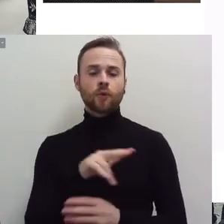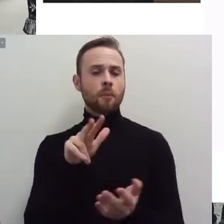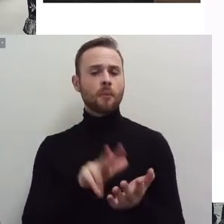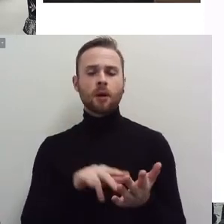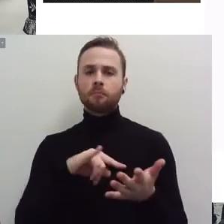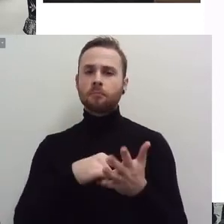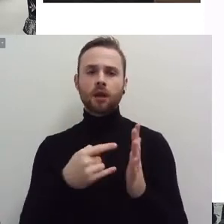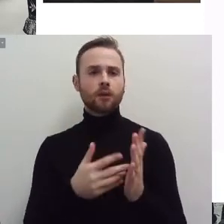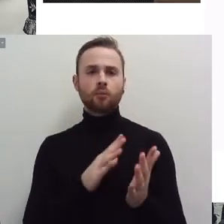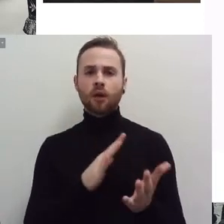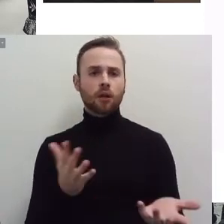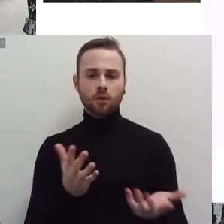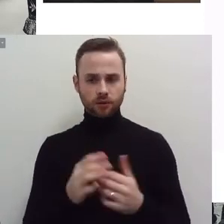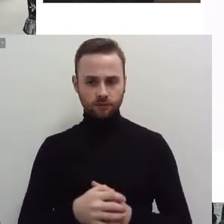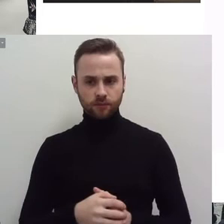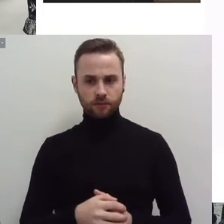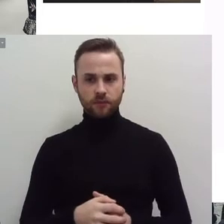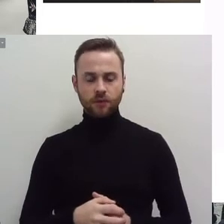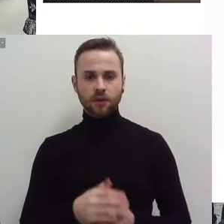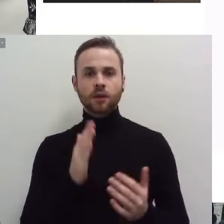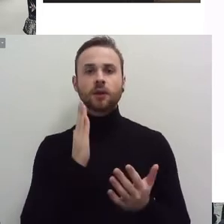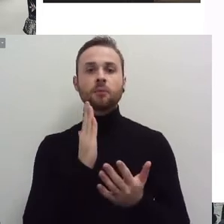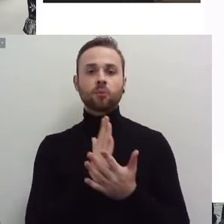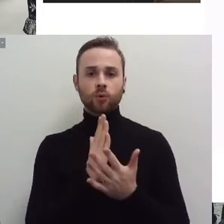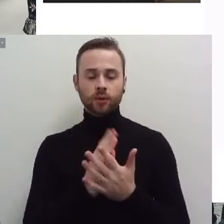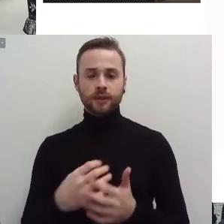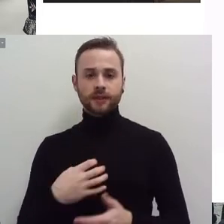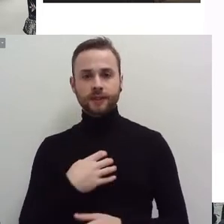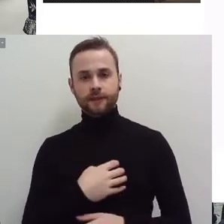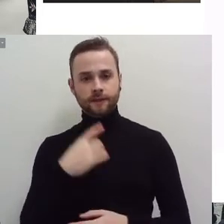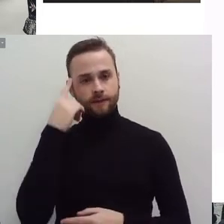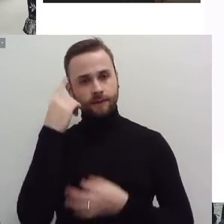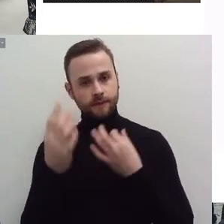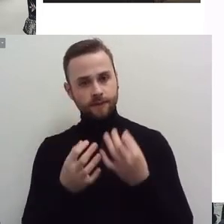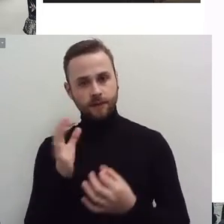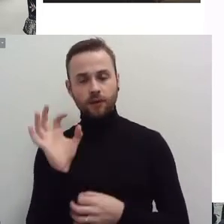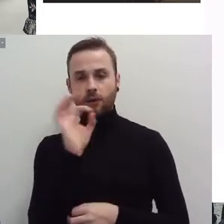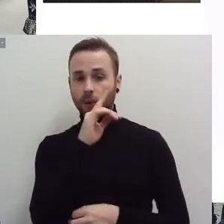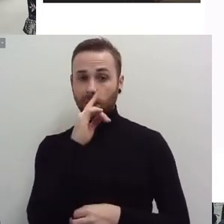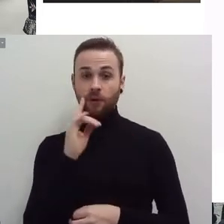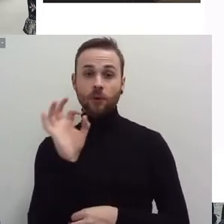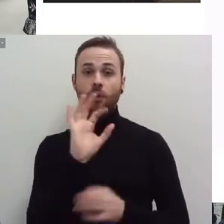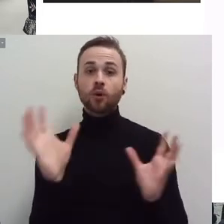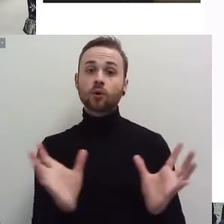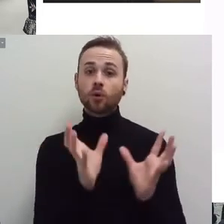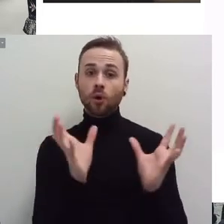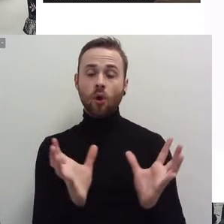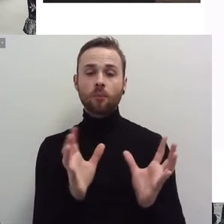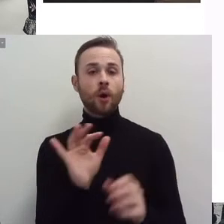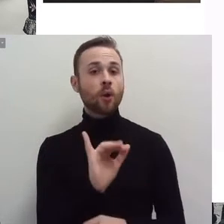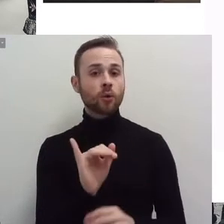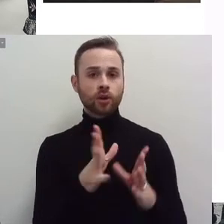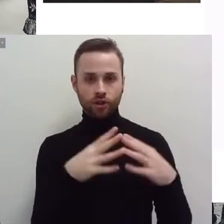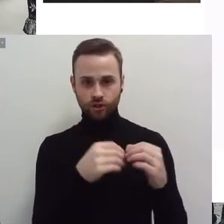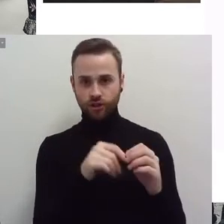child is taken into custody. So at the moment, the proportion of